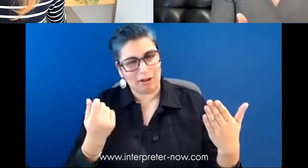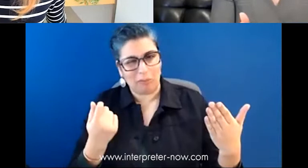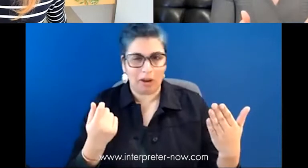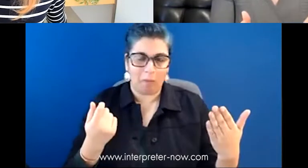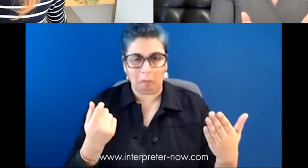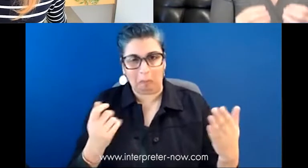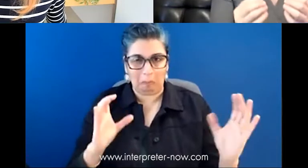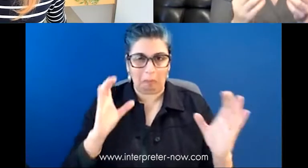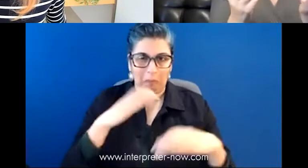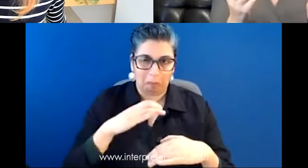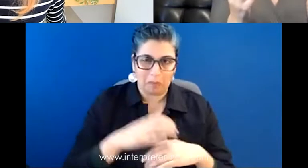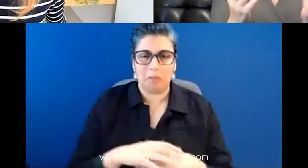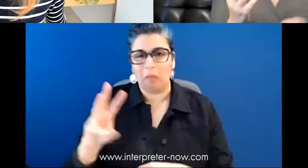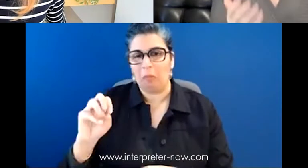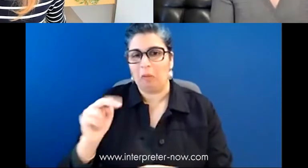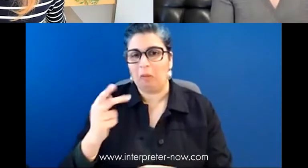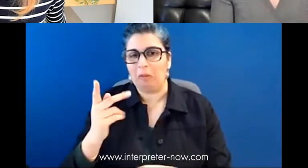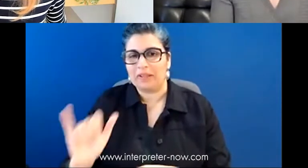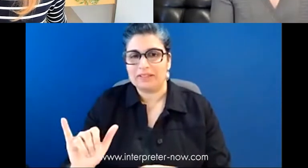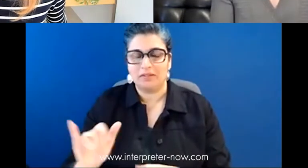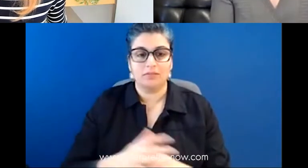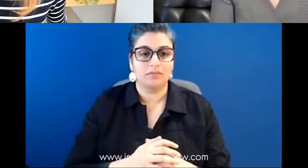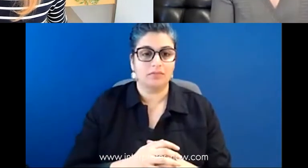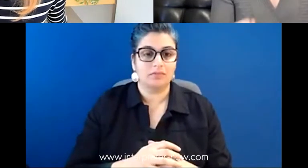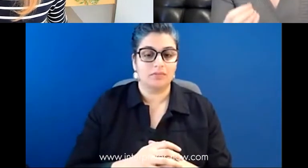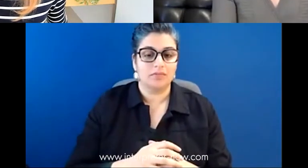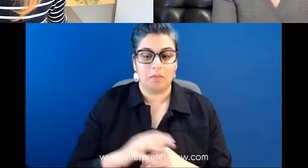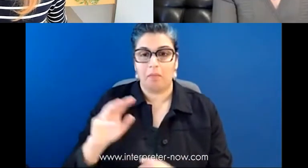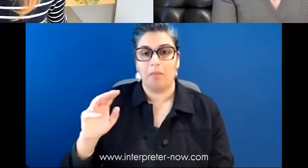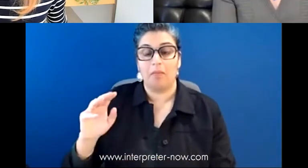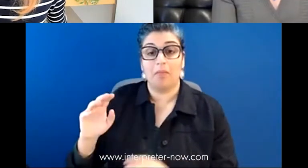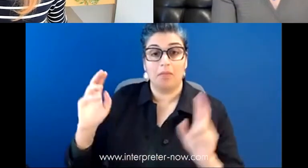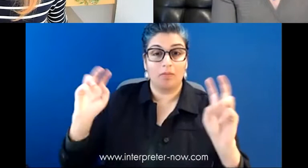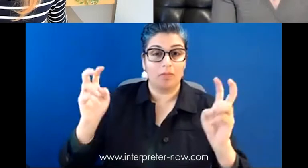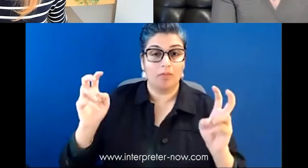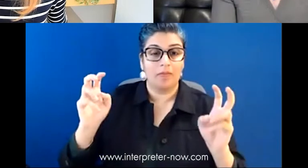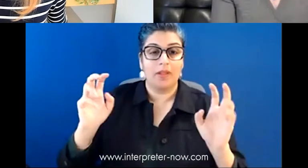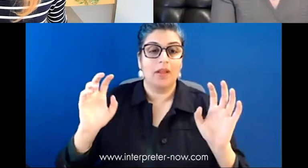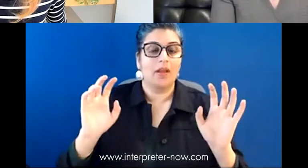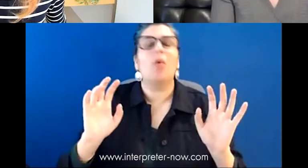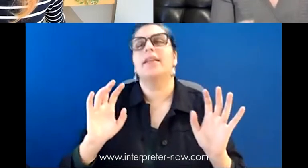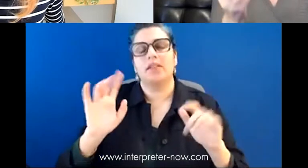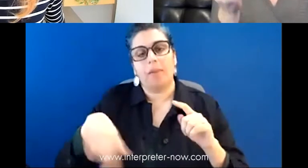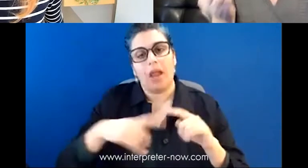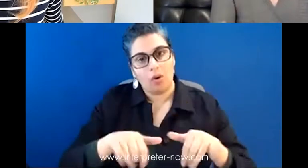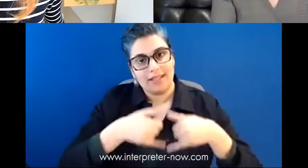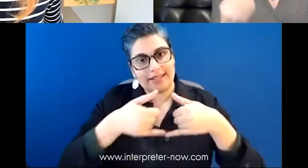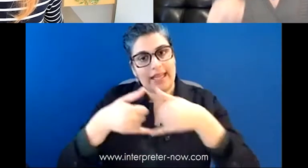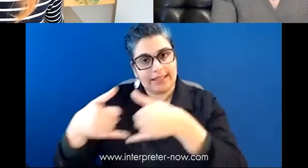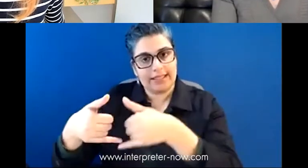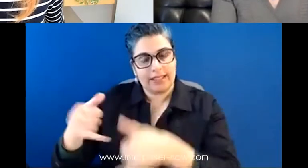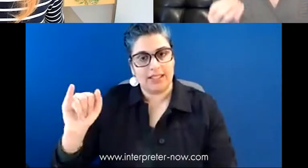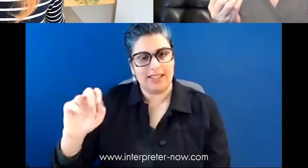It goes by a name of minority opinion, and it's about incentives. We can give all sorts